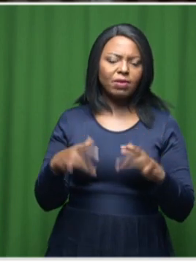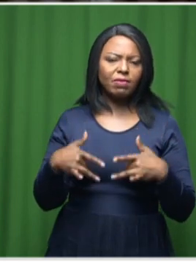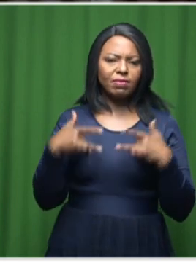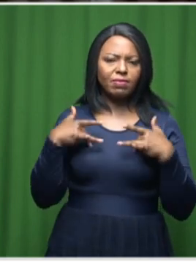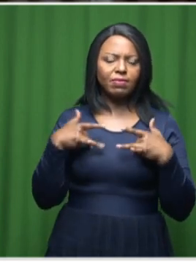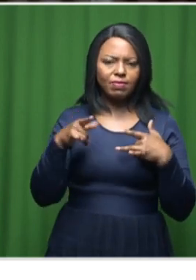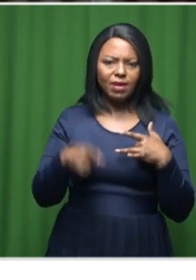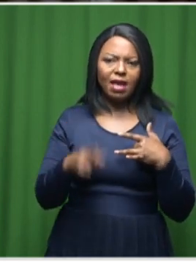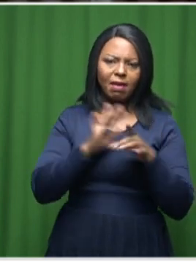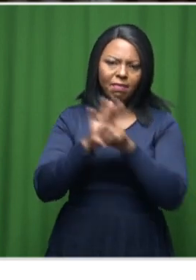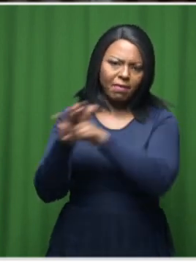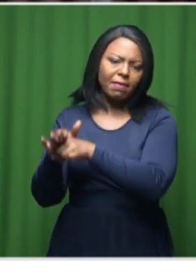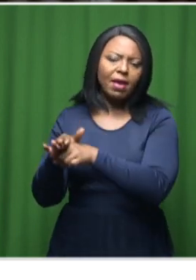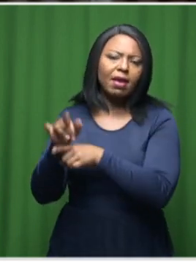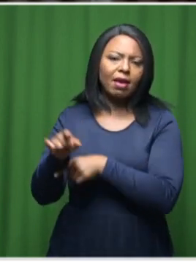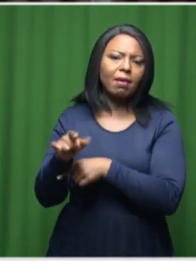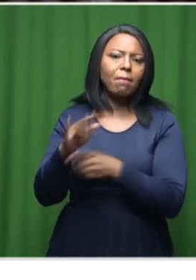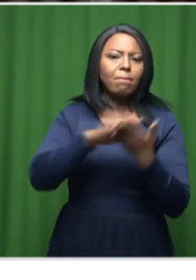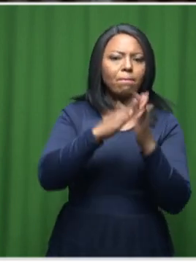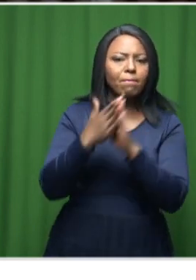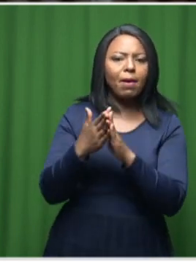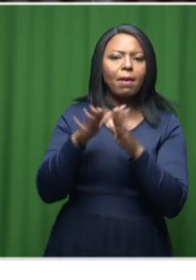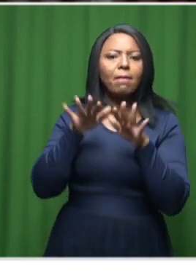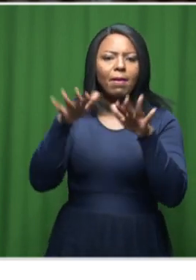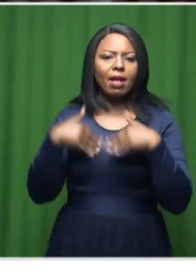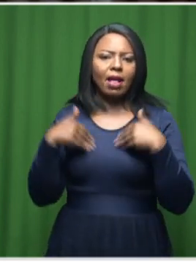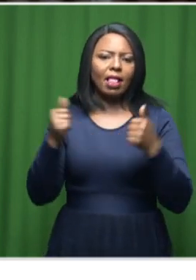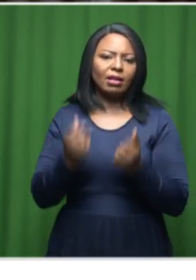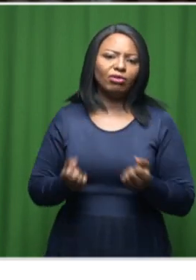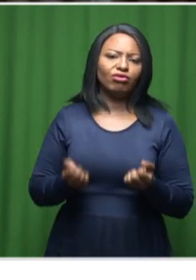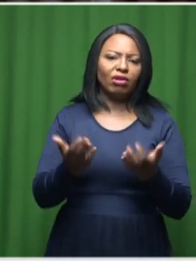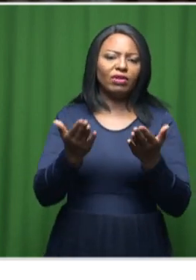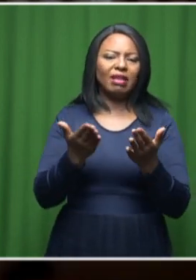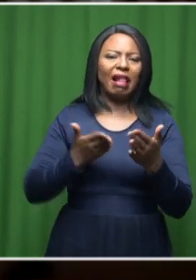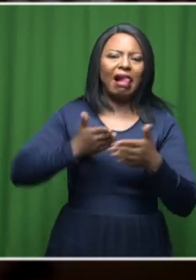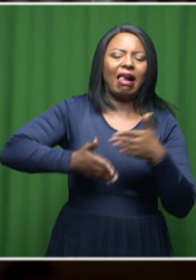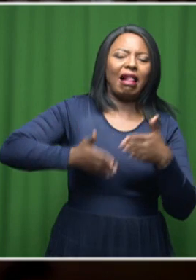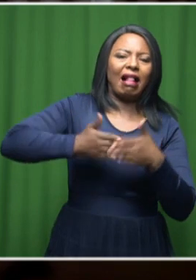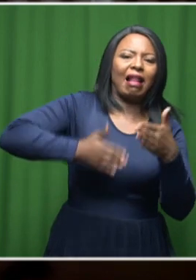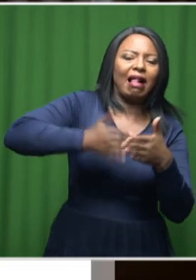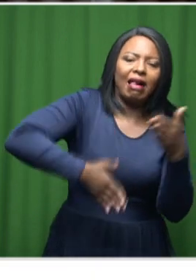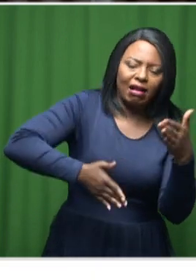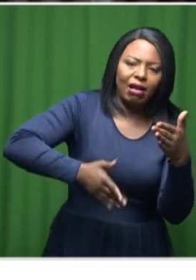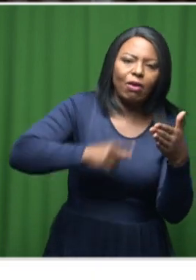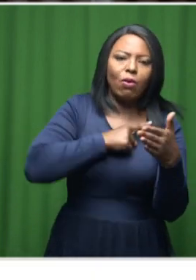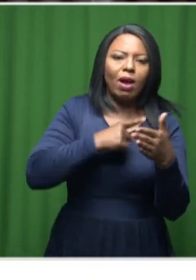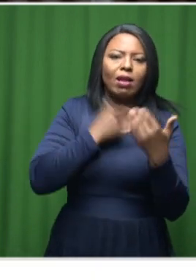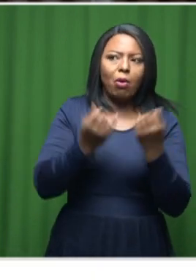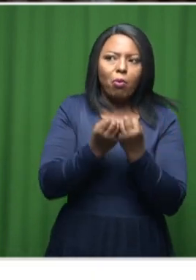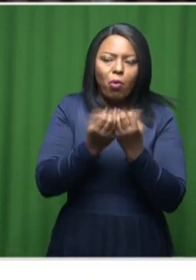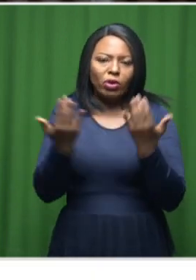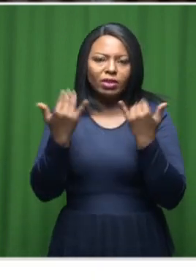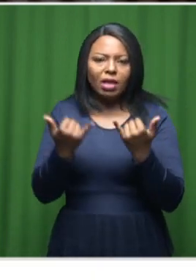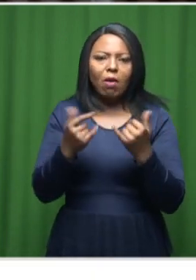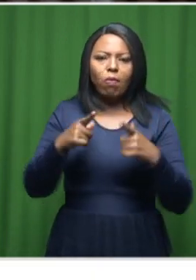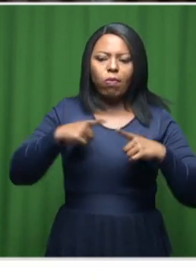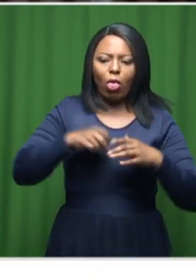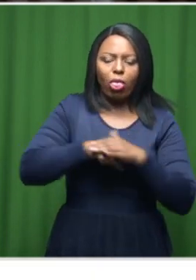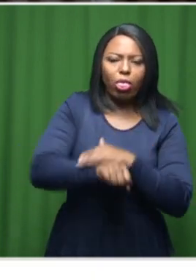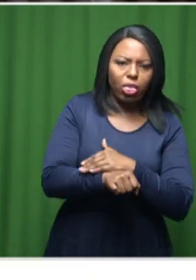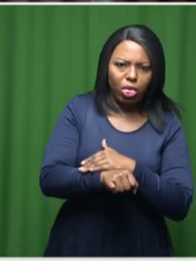pointing to residents of communities in which public health services are inaccessible as facing higher rates of preterm birth,